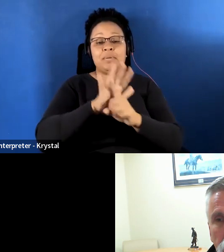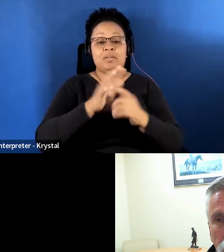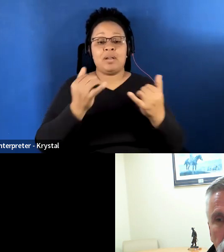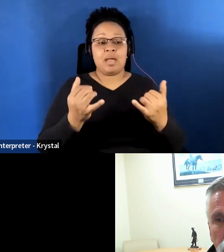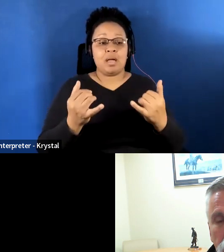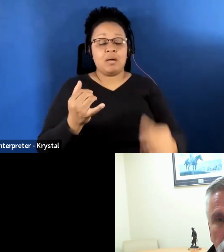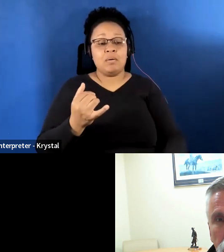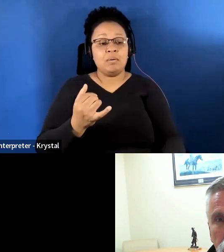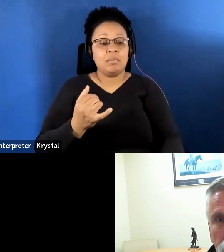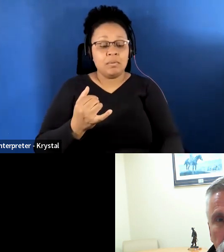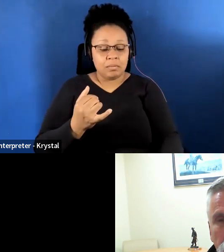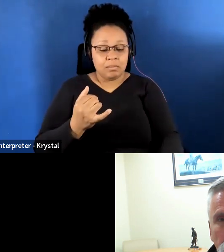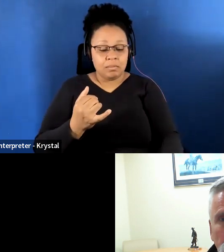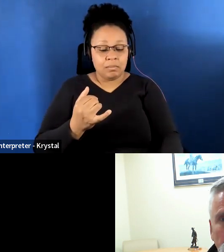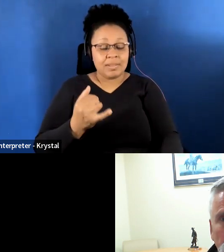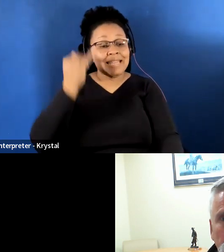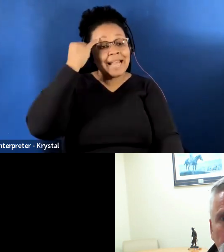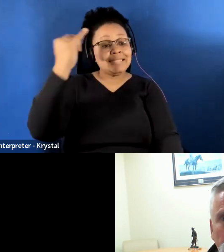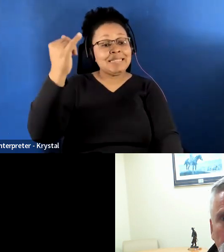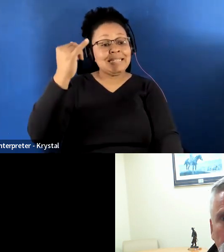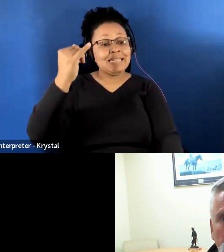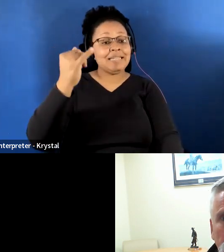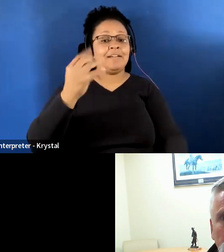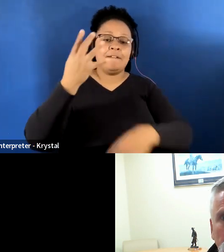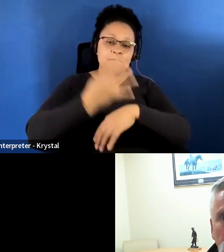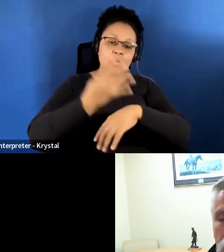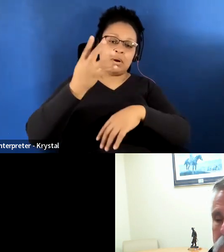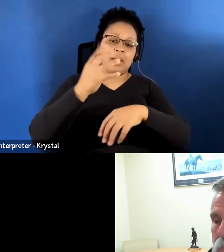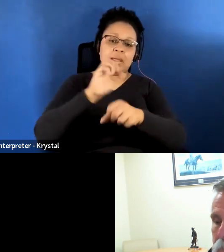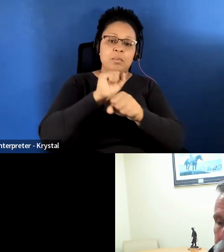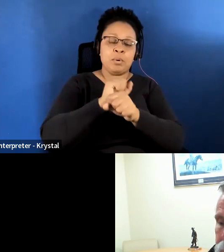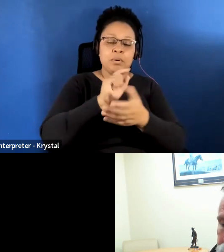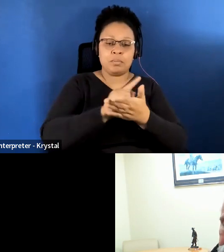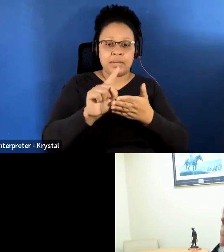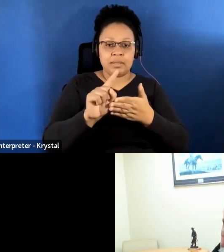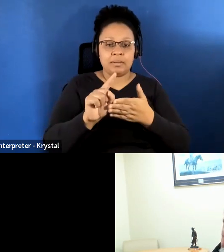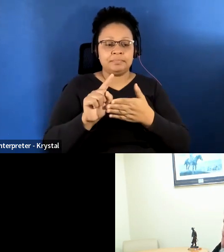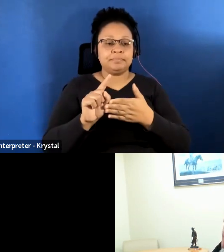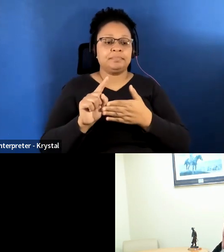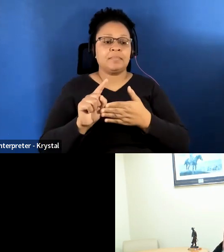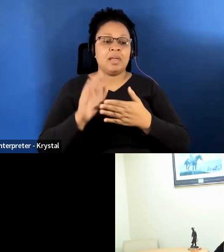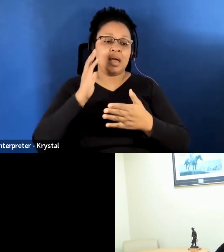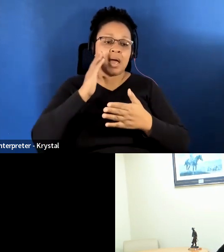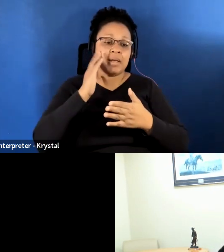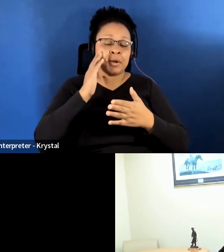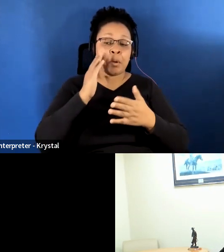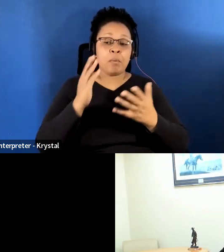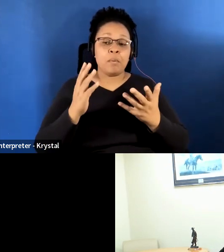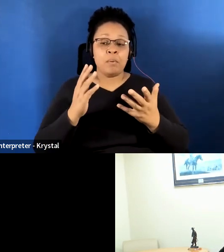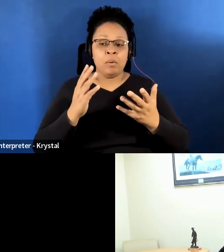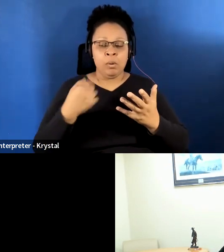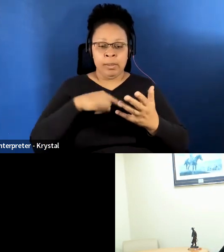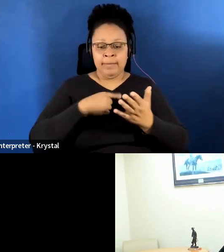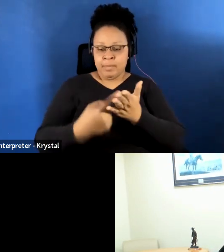is the idea of a 4-day work week. I know that's something we've